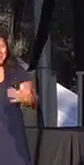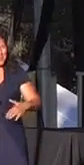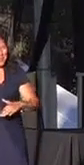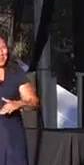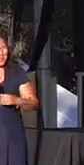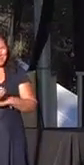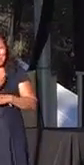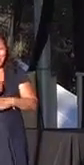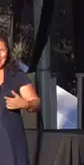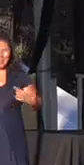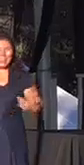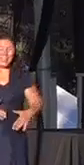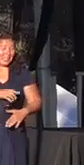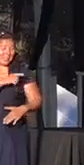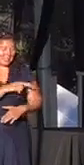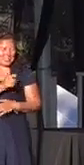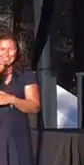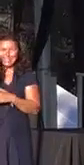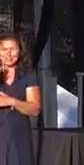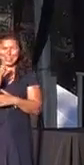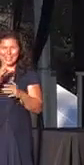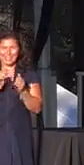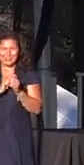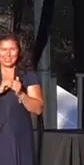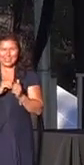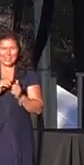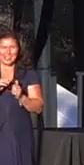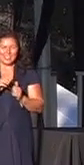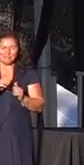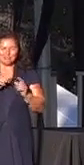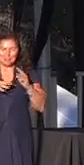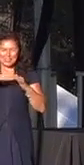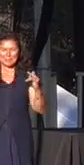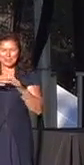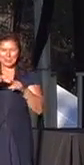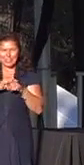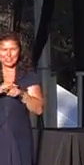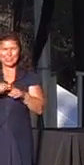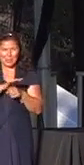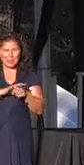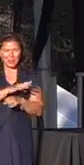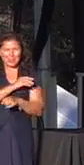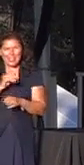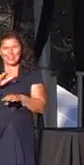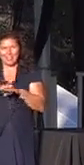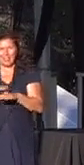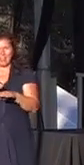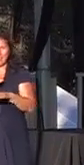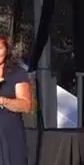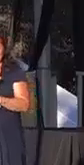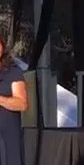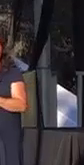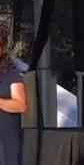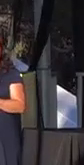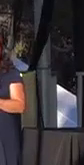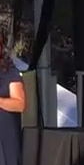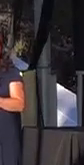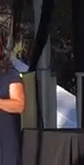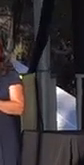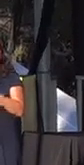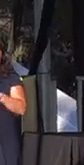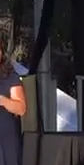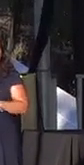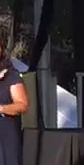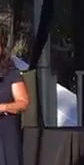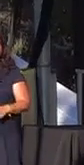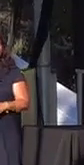She also speaks at school staff meetings and diversity trainings locally and is on the major's LGBT advisory board. She enjoys advocating